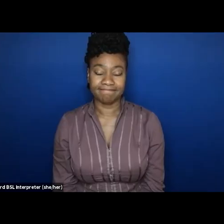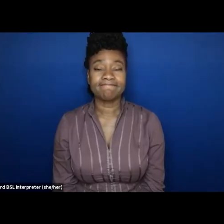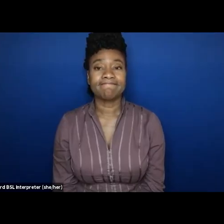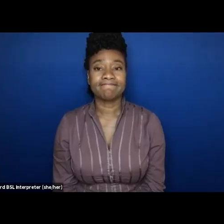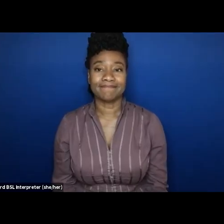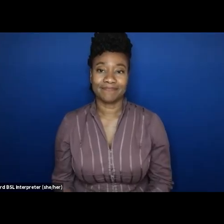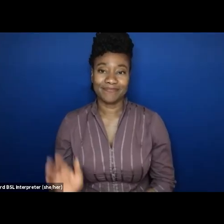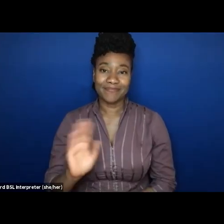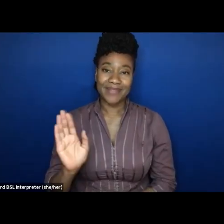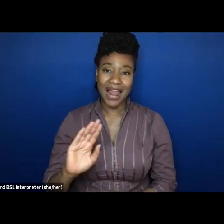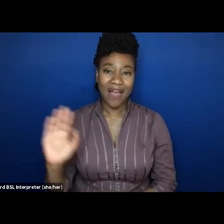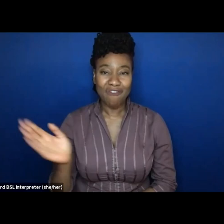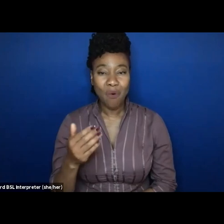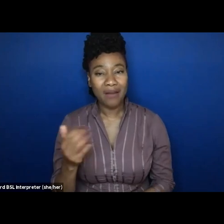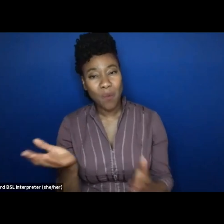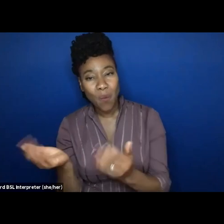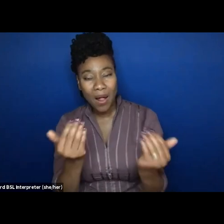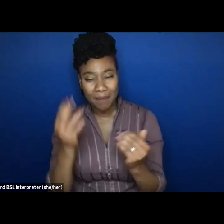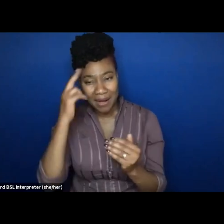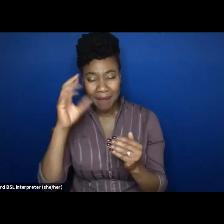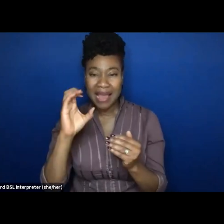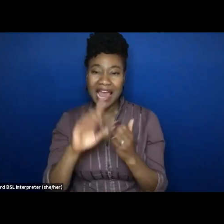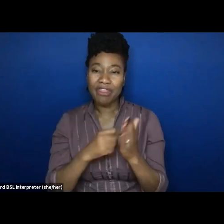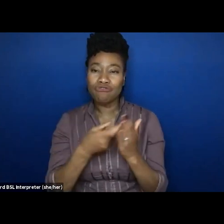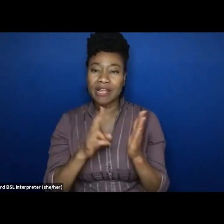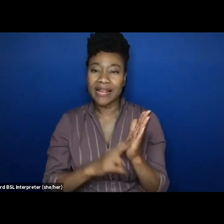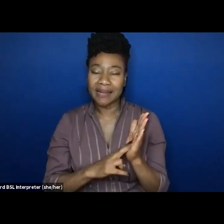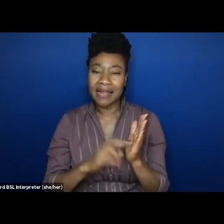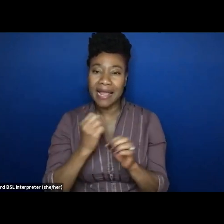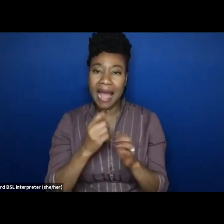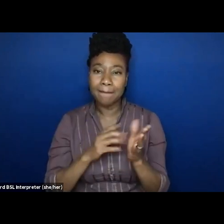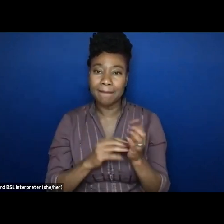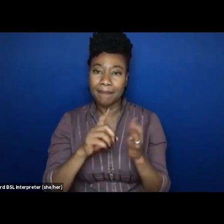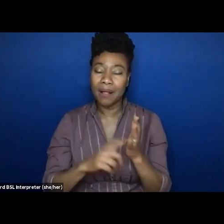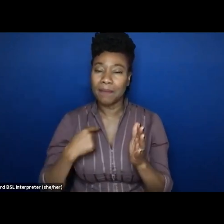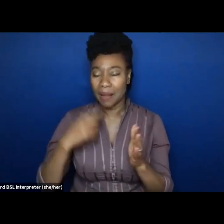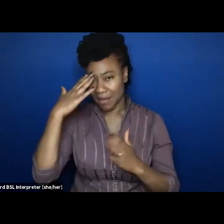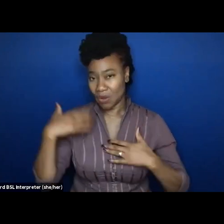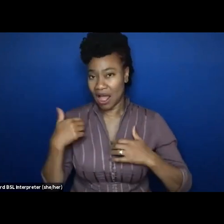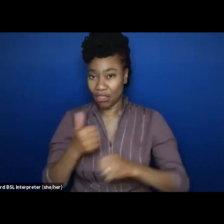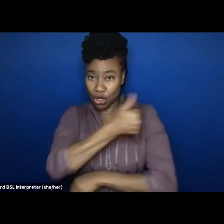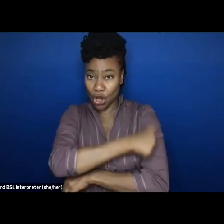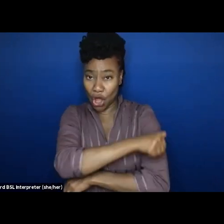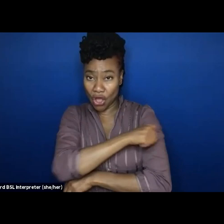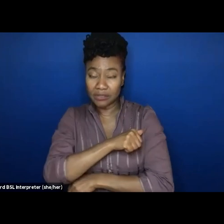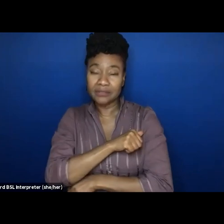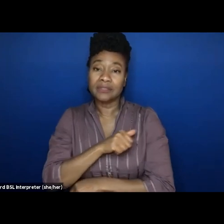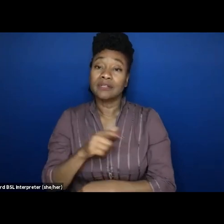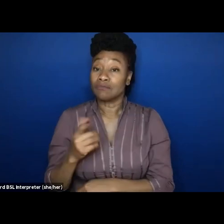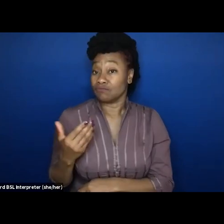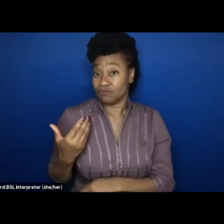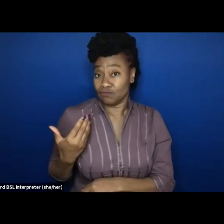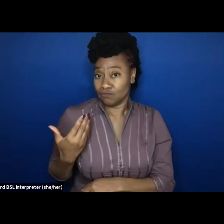Hello, everybody, and welcome. I'm Catherine Gamble. I am the mental health nurse and just